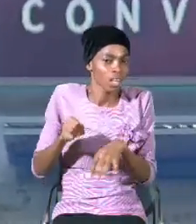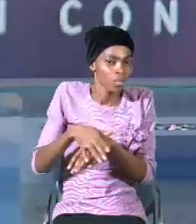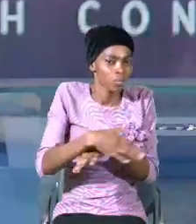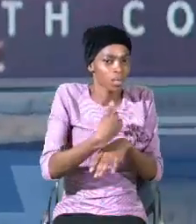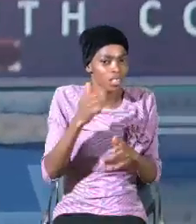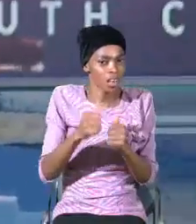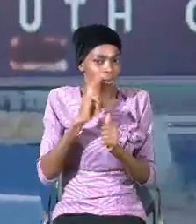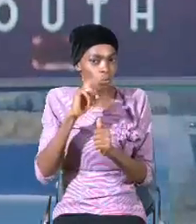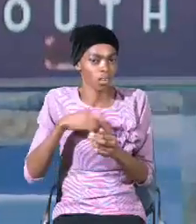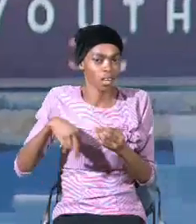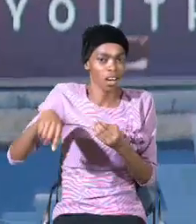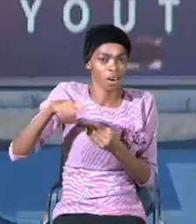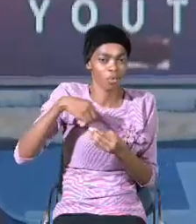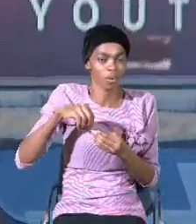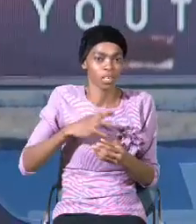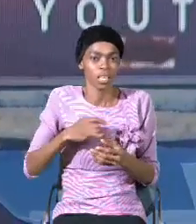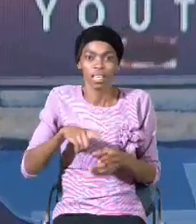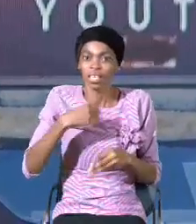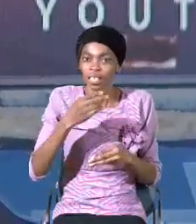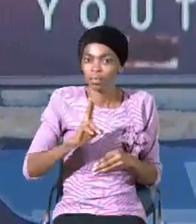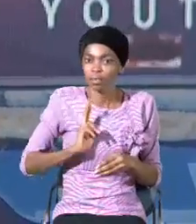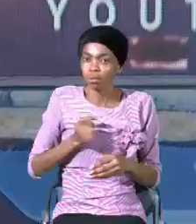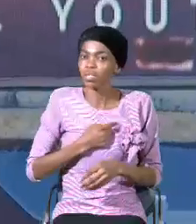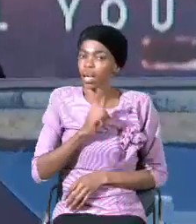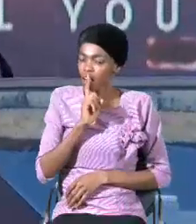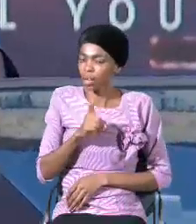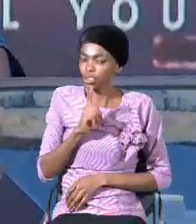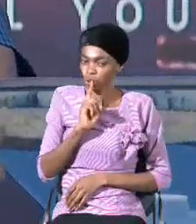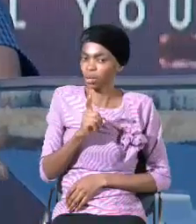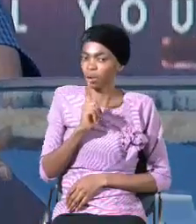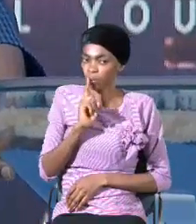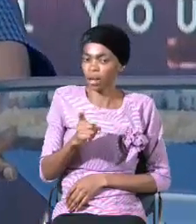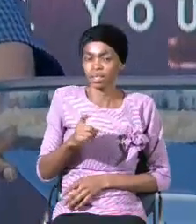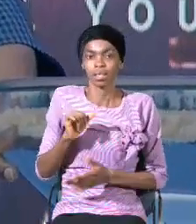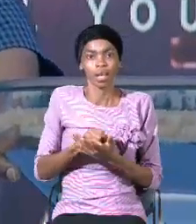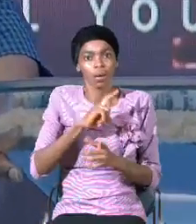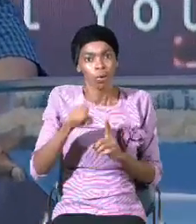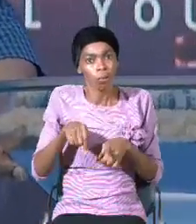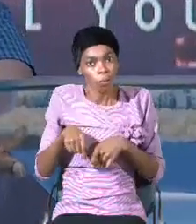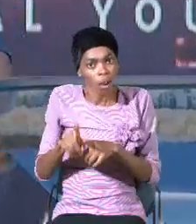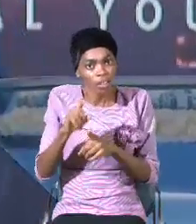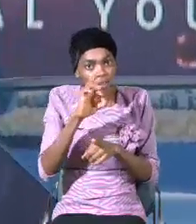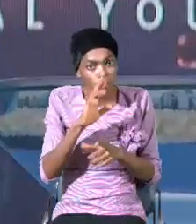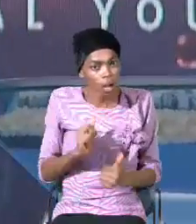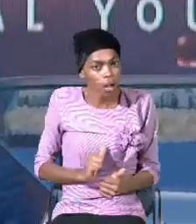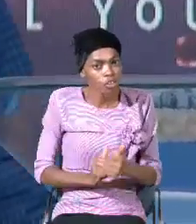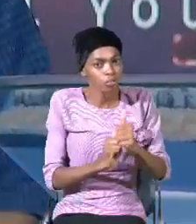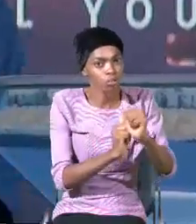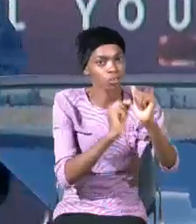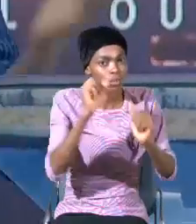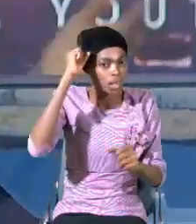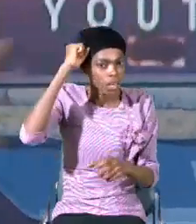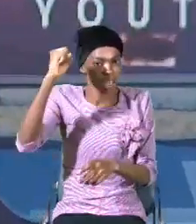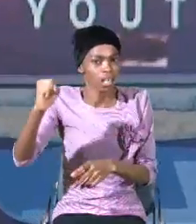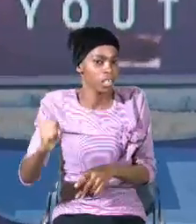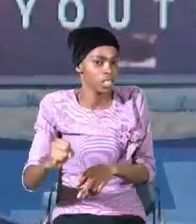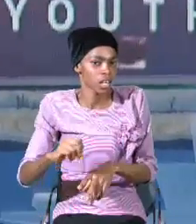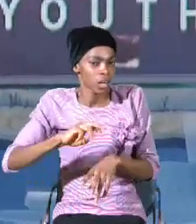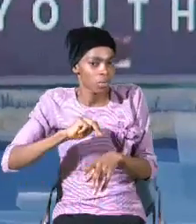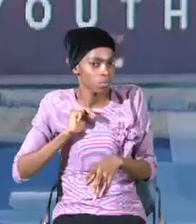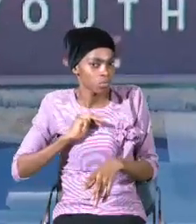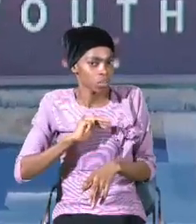he gives us reassurance that while we are pursuing his mission towards